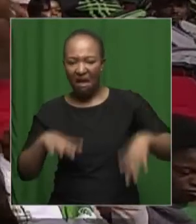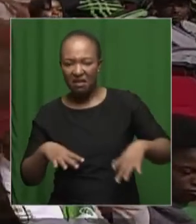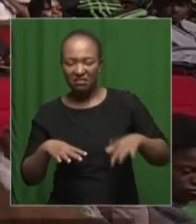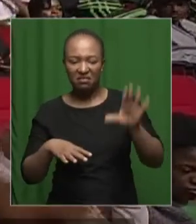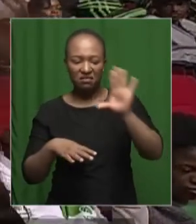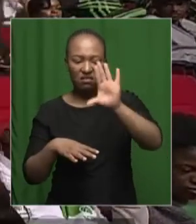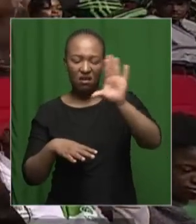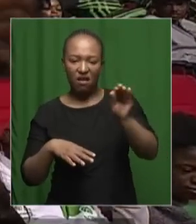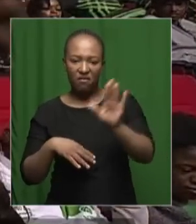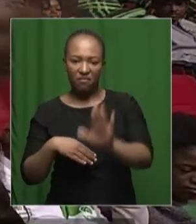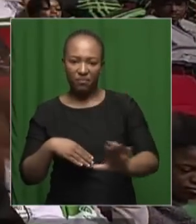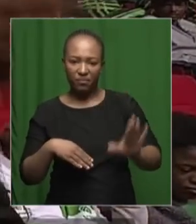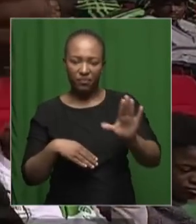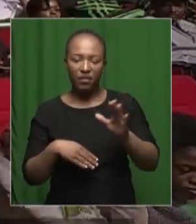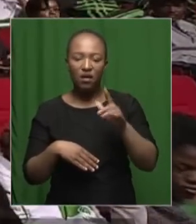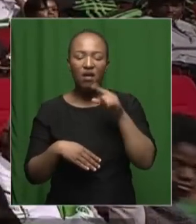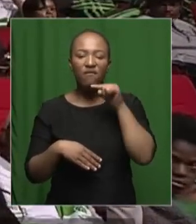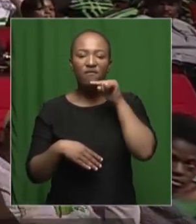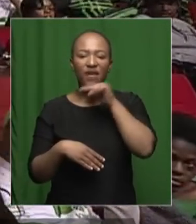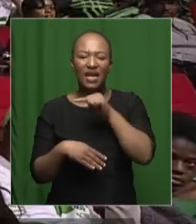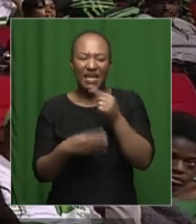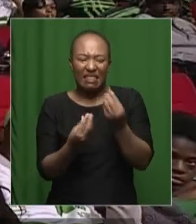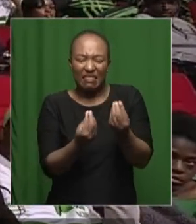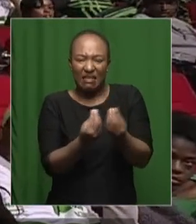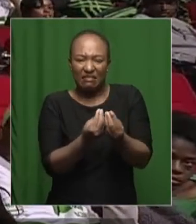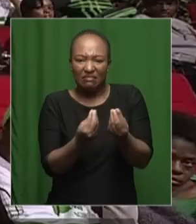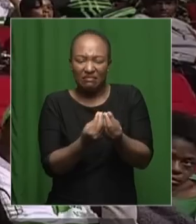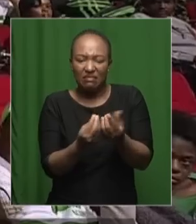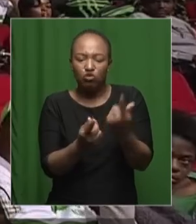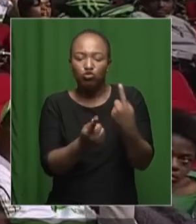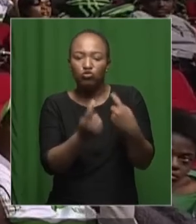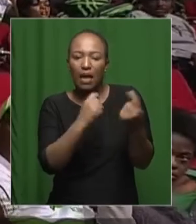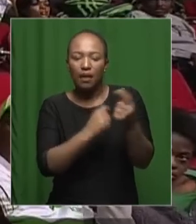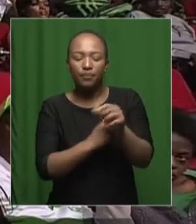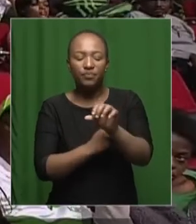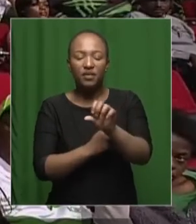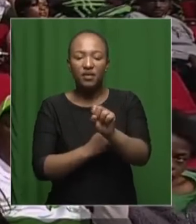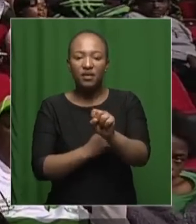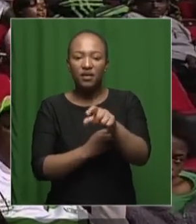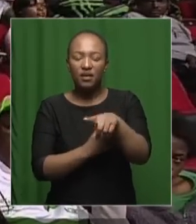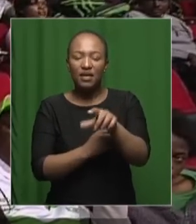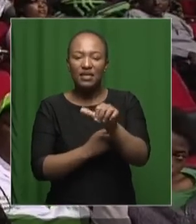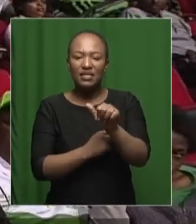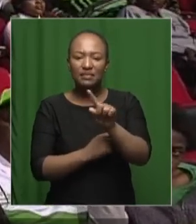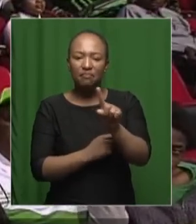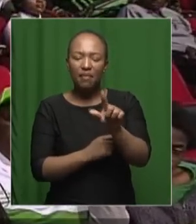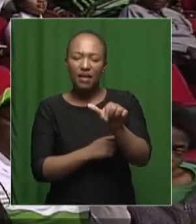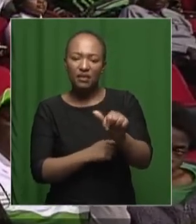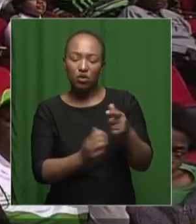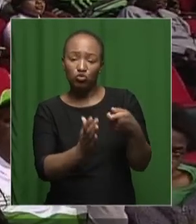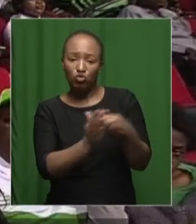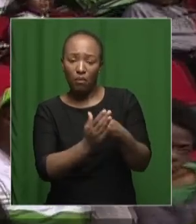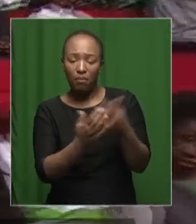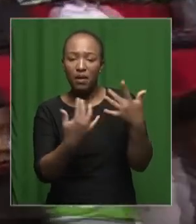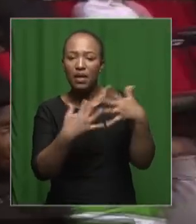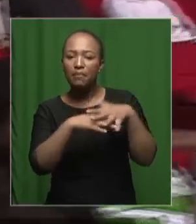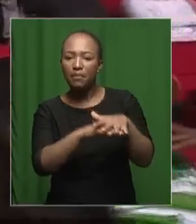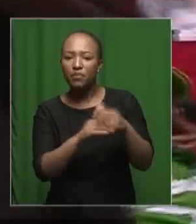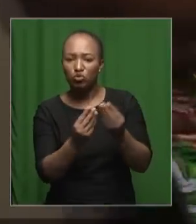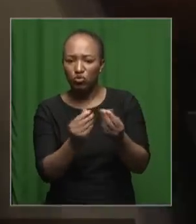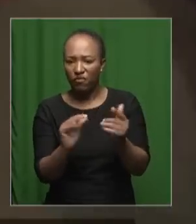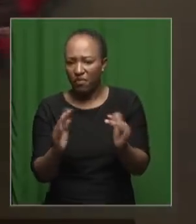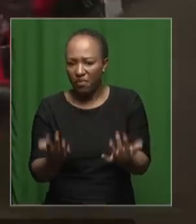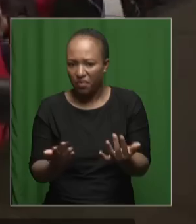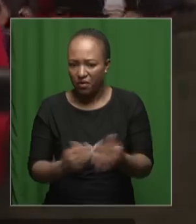fake goods that are sold in our spaza shops. So what have been the implementation in dealing with those kind of things? All right, thank you very much